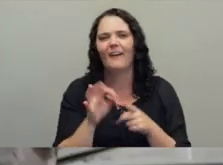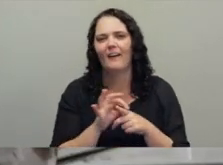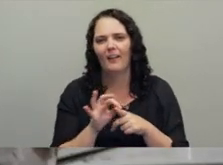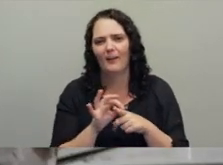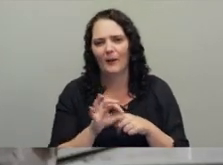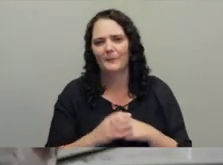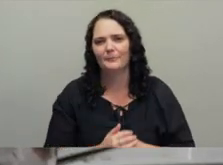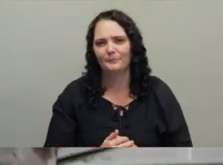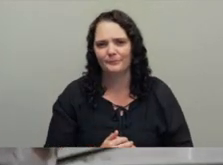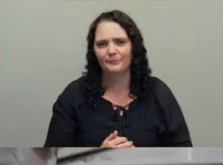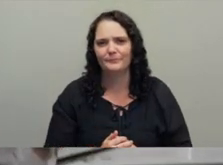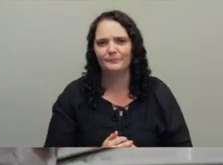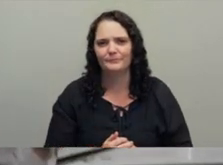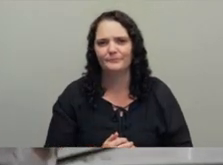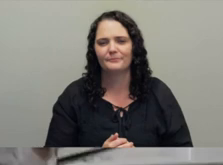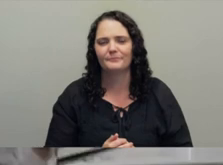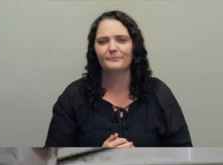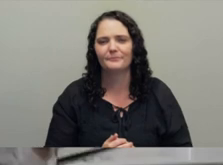And